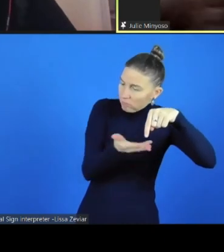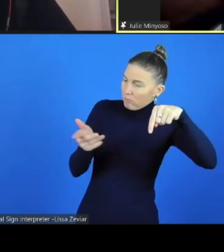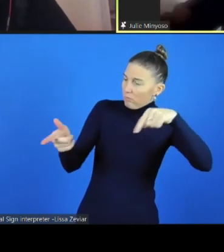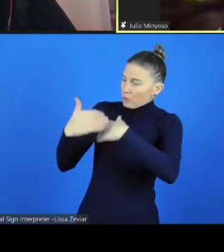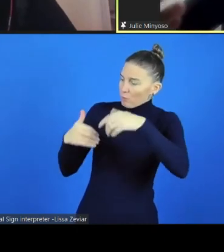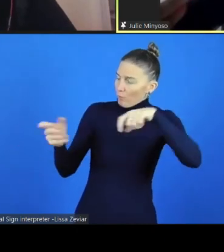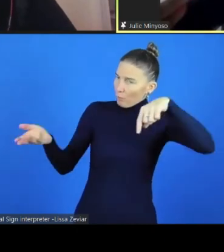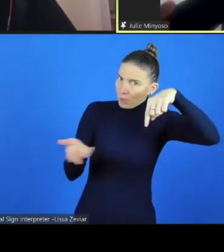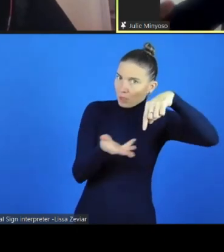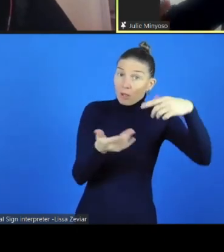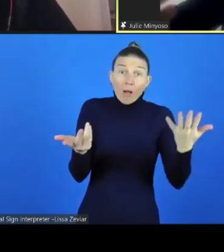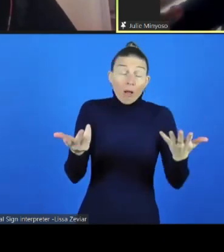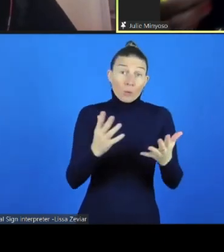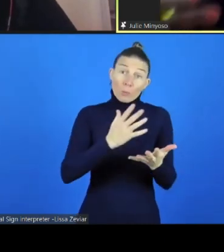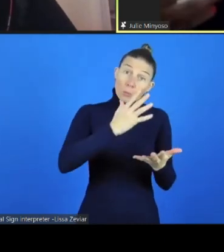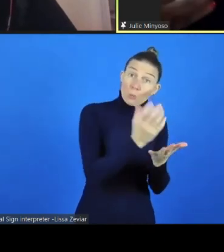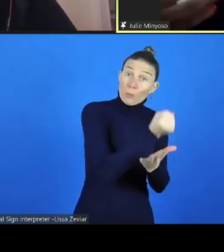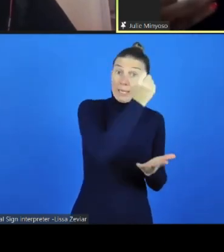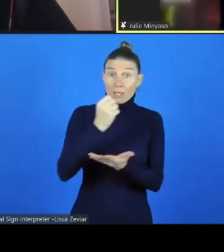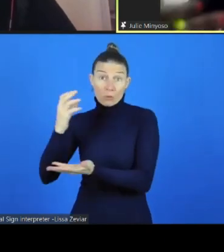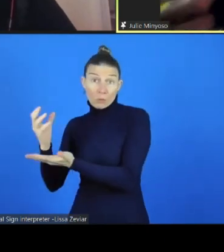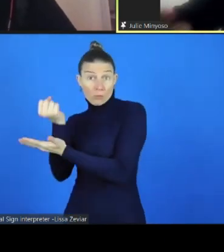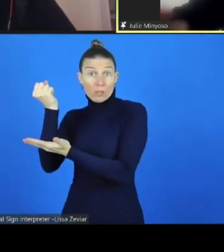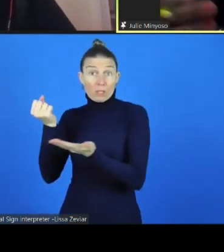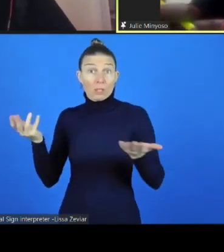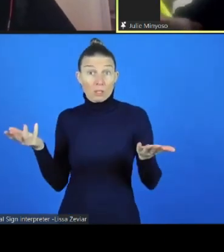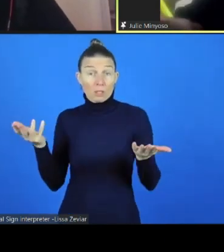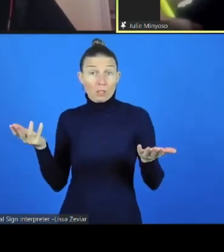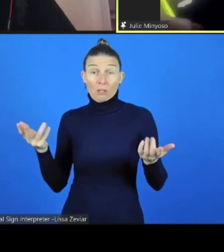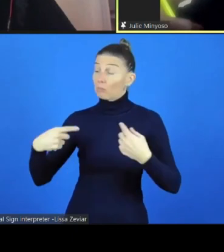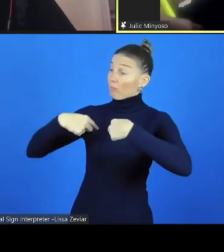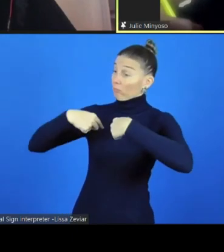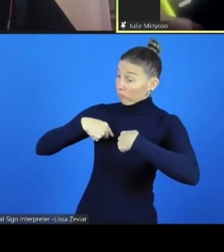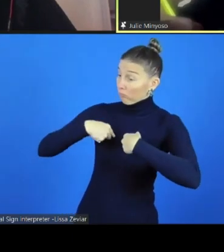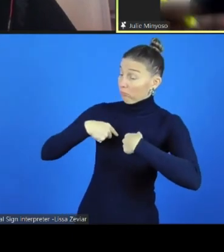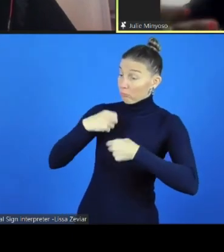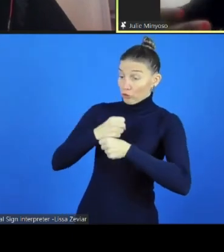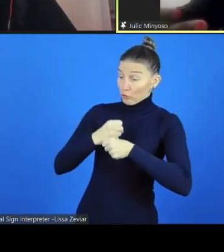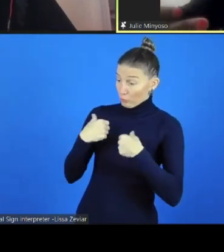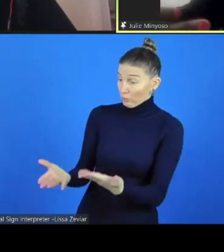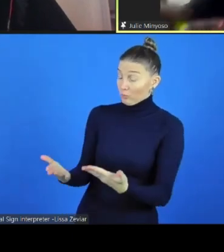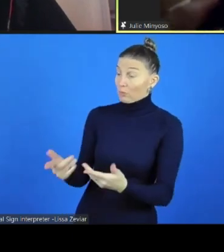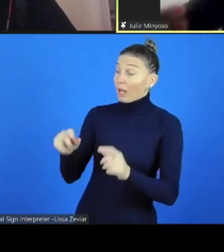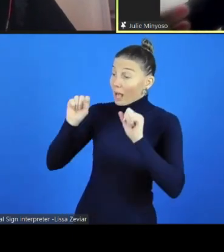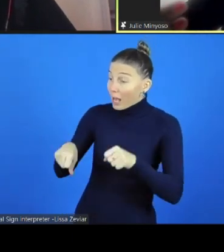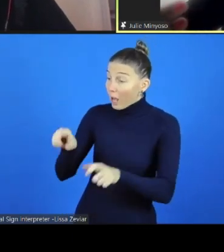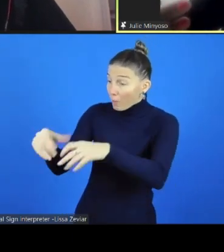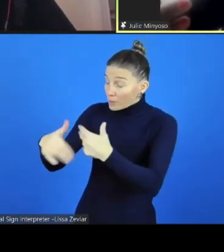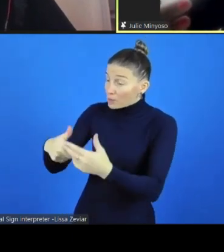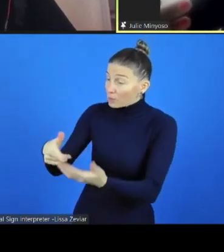a win-win situation. So if I'm able to employ persons with disabilities, then what